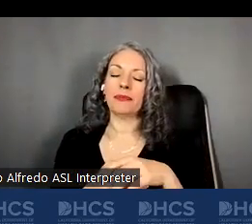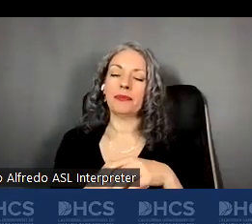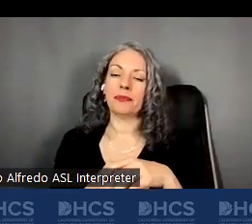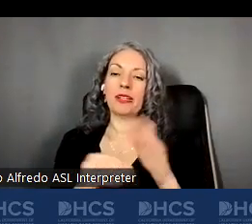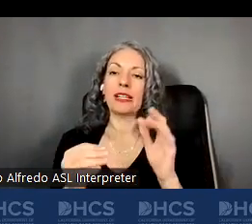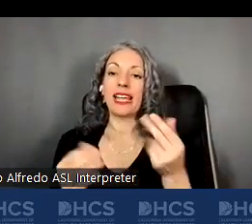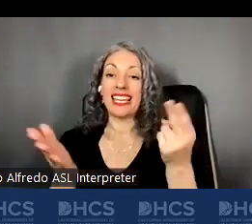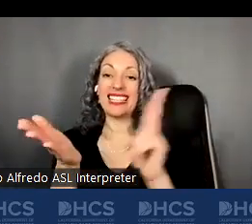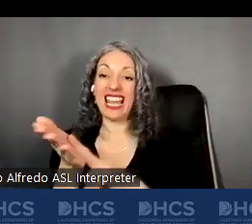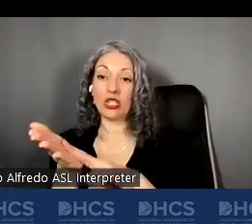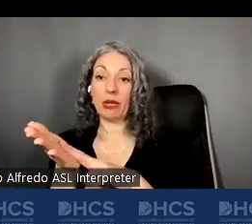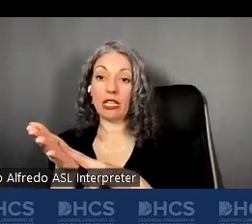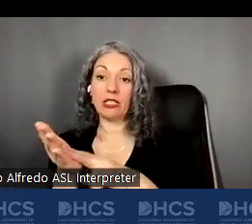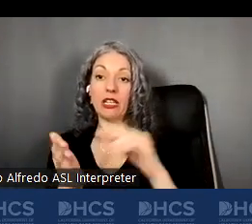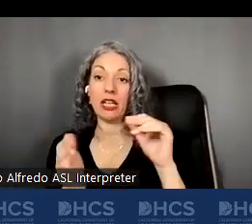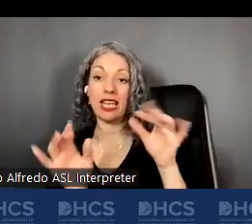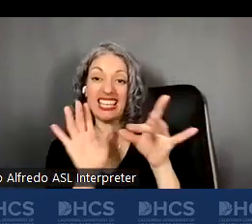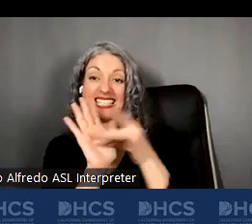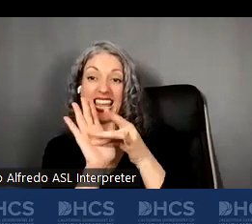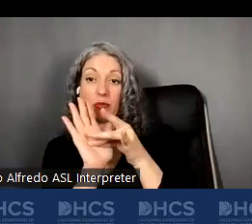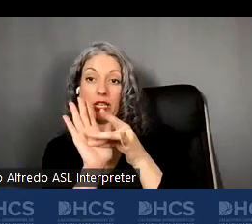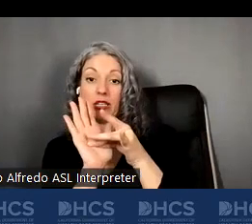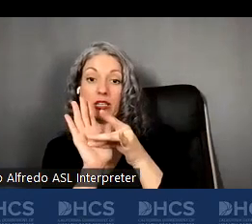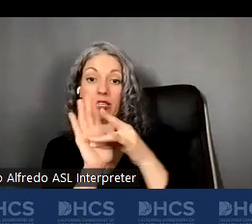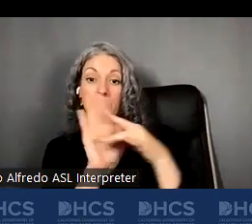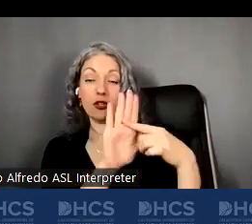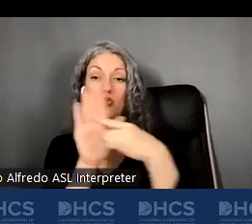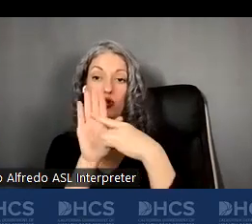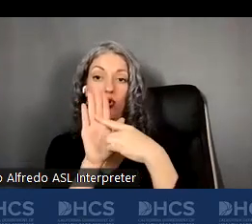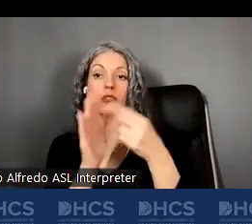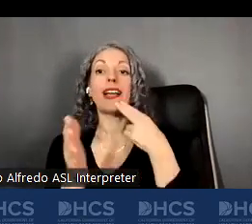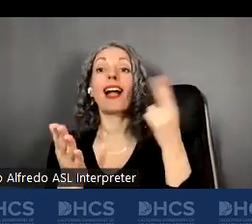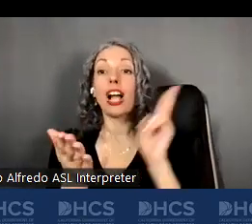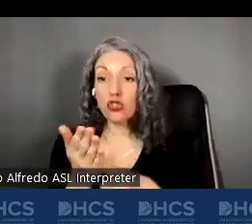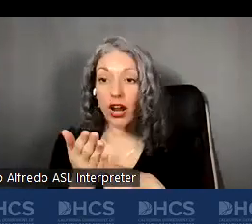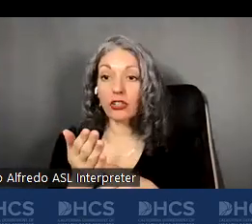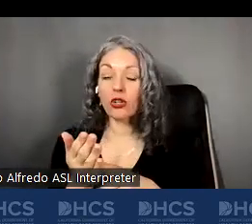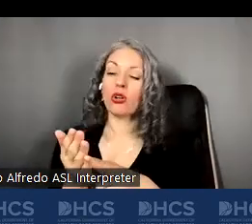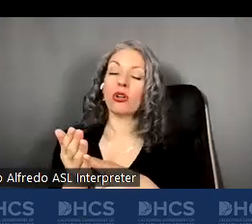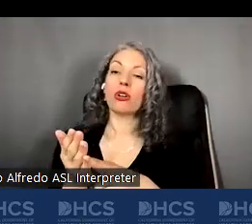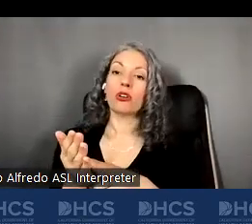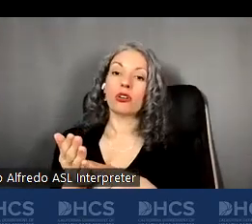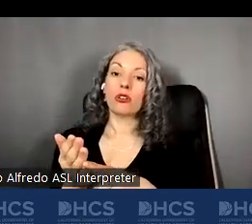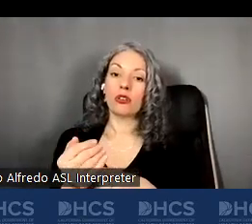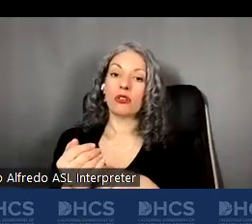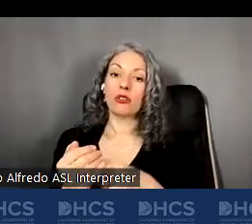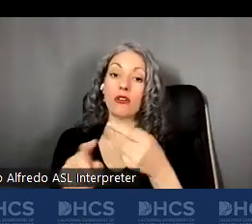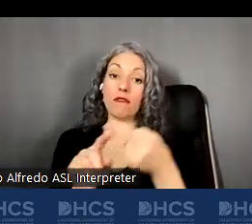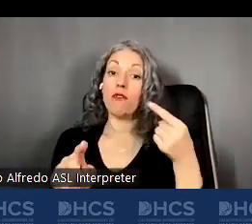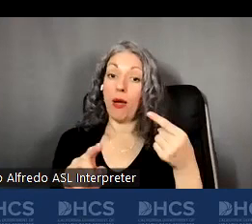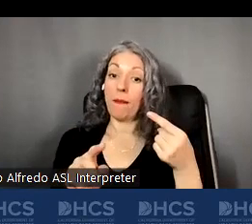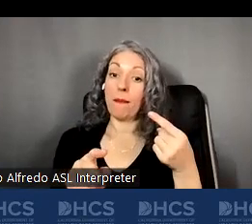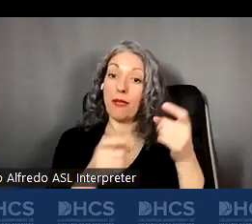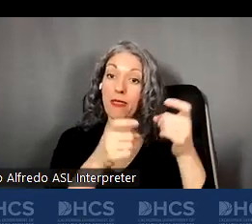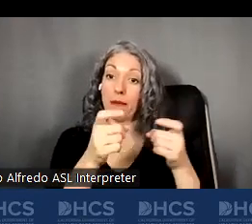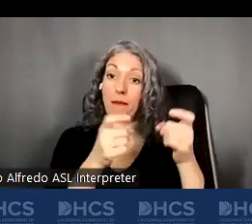attachments that reflect either an executed contract or a signed attestation from the managed care